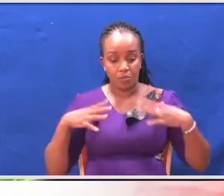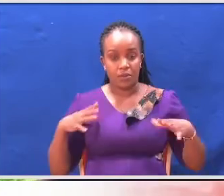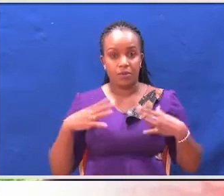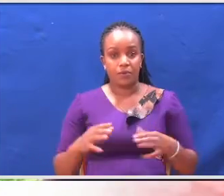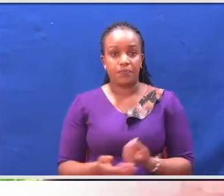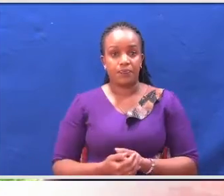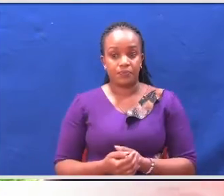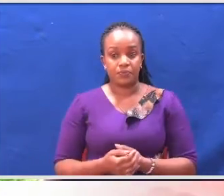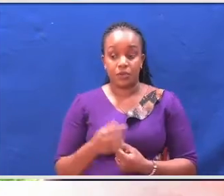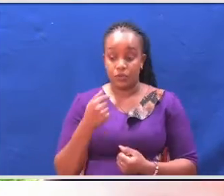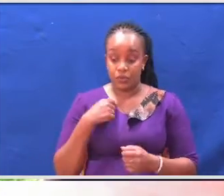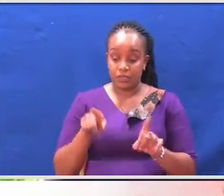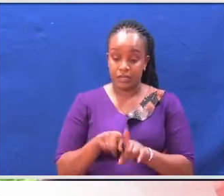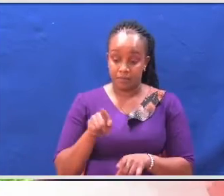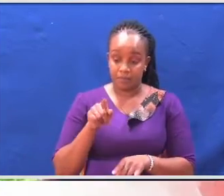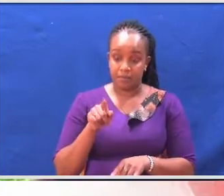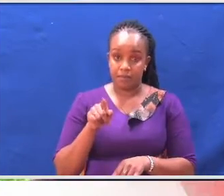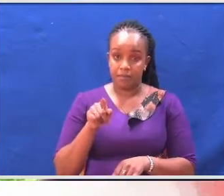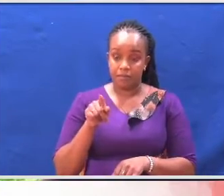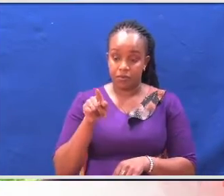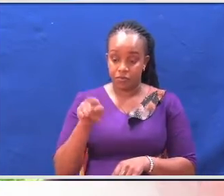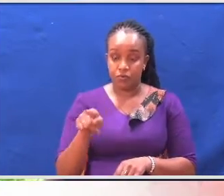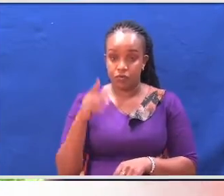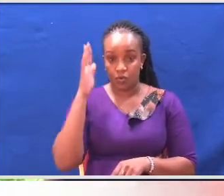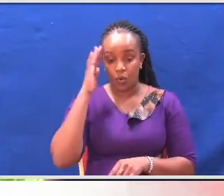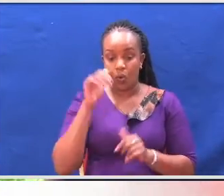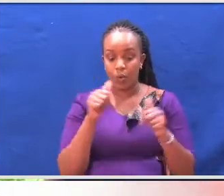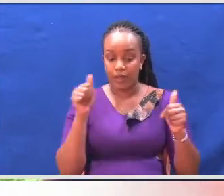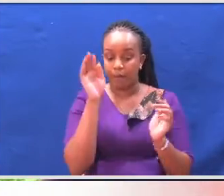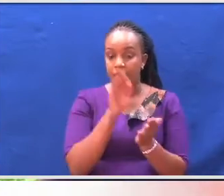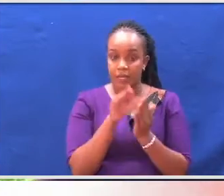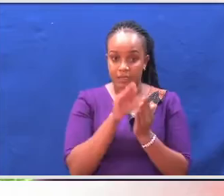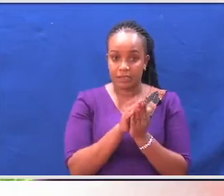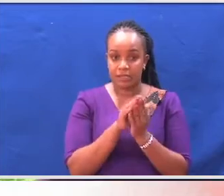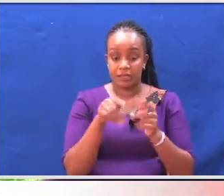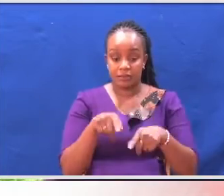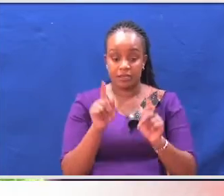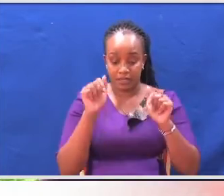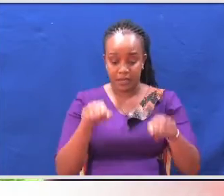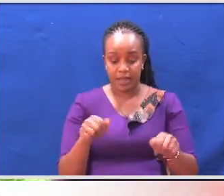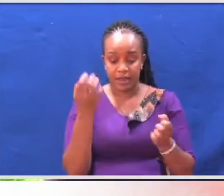You and me know that the banks are in a better position to evaluate